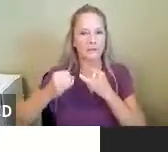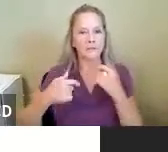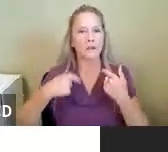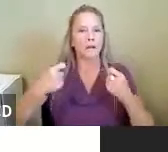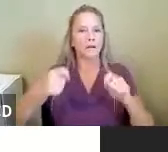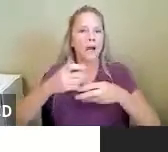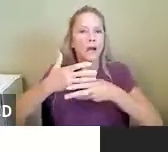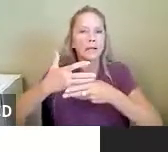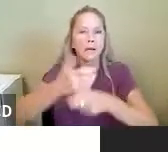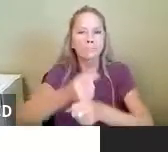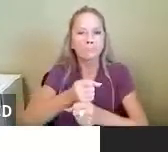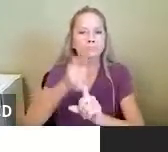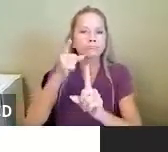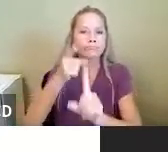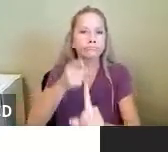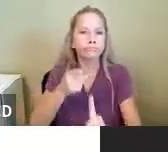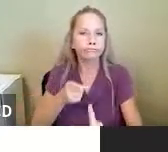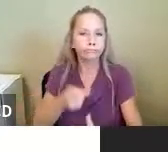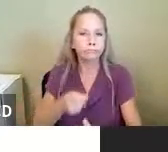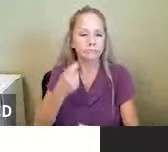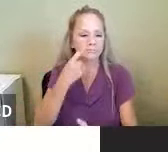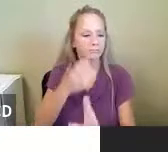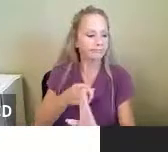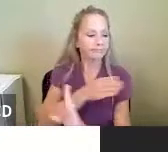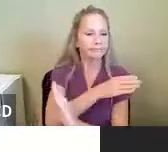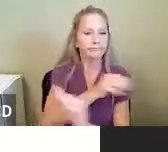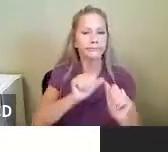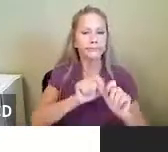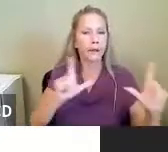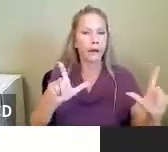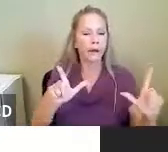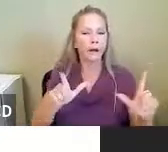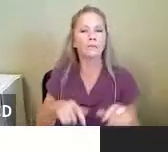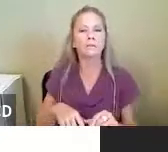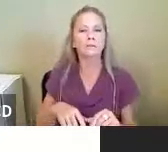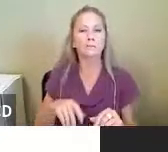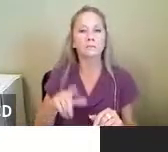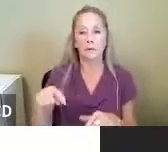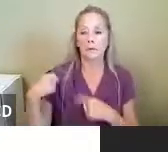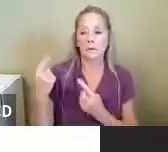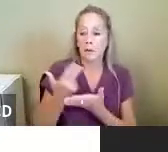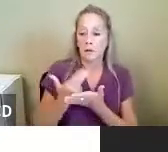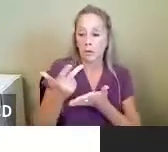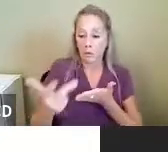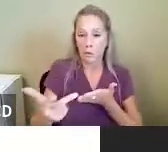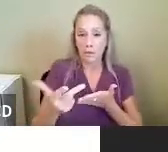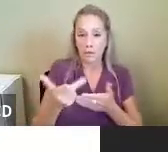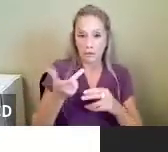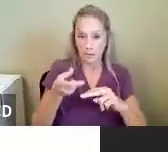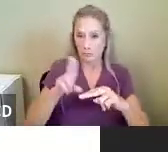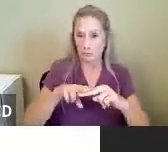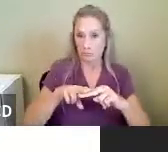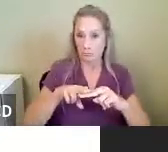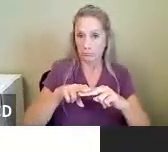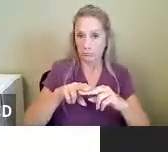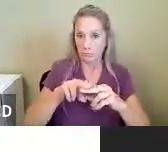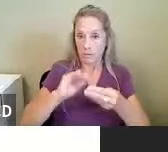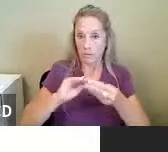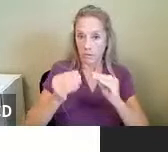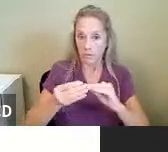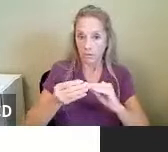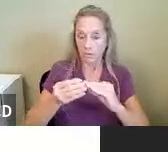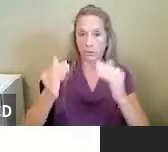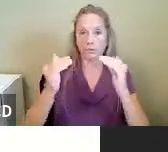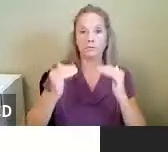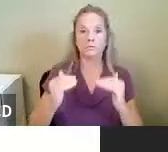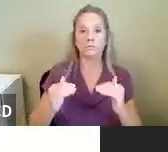summarize just factually what I've shown. And so we've had 3 weeks of increasing case growth. The highest weekly total